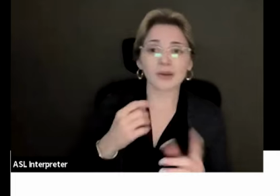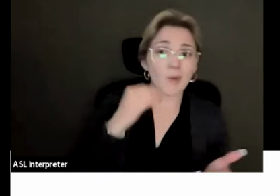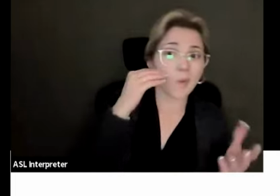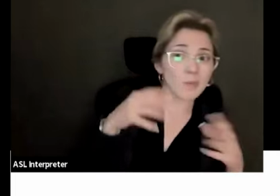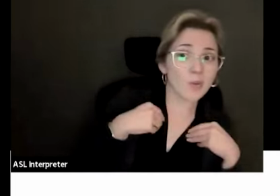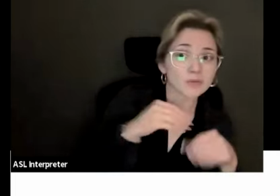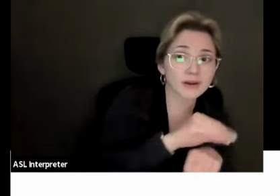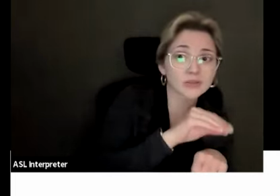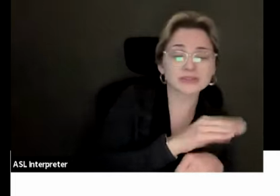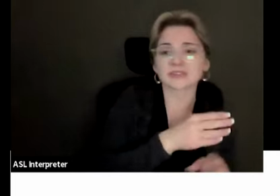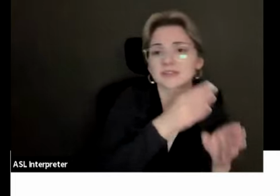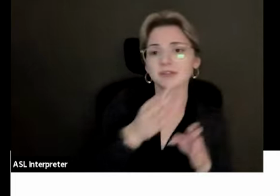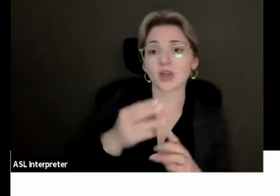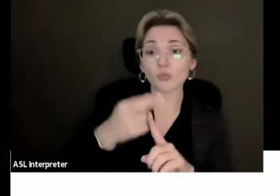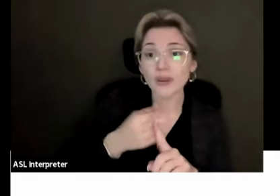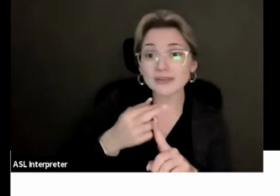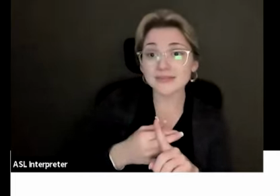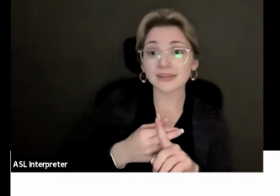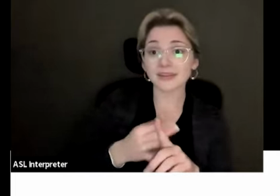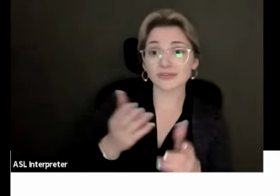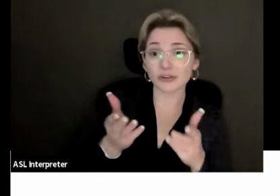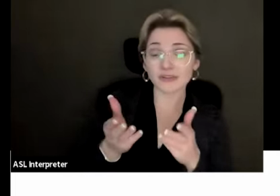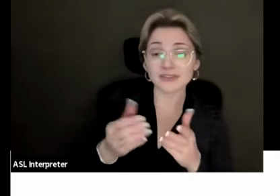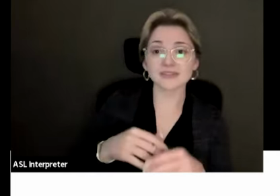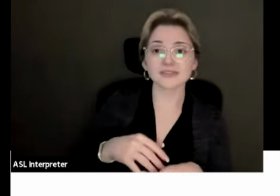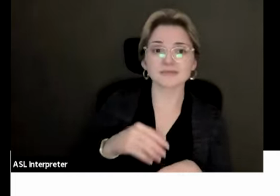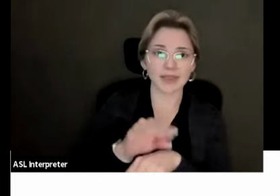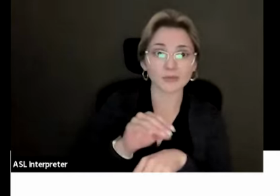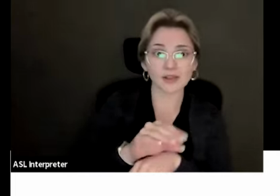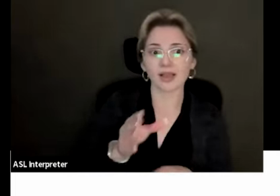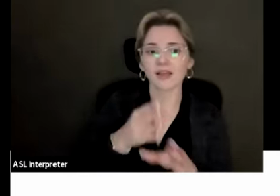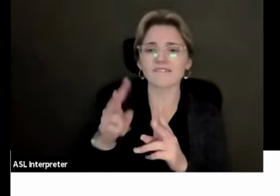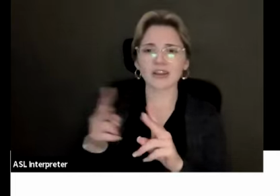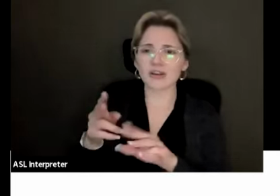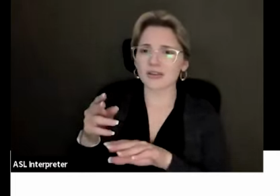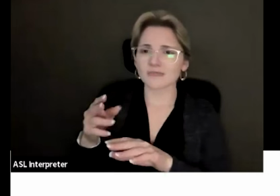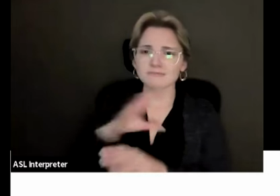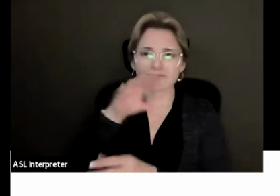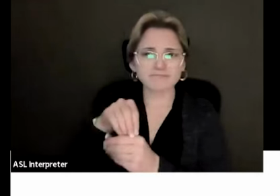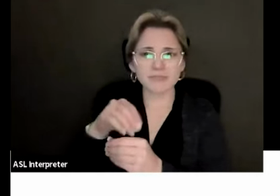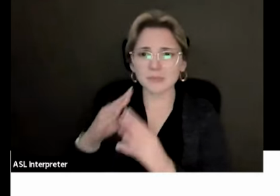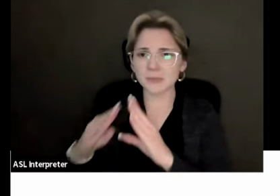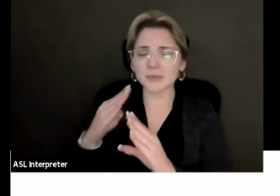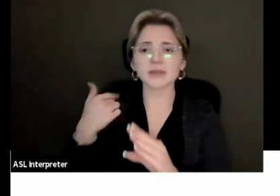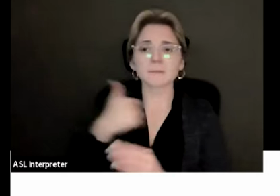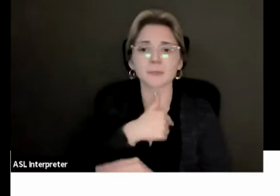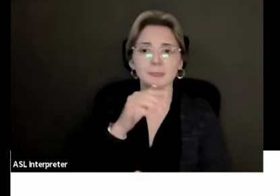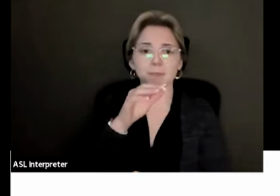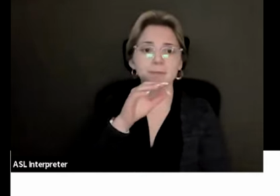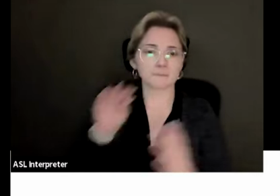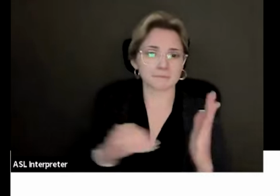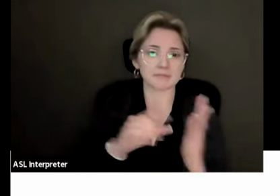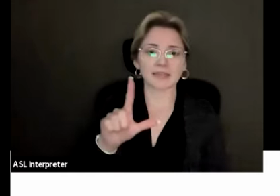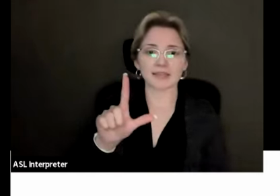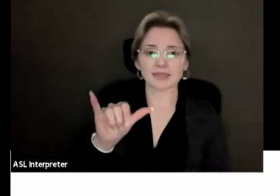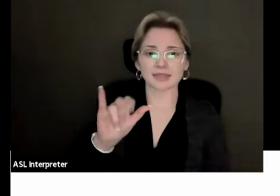to homelessness to rental services, and they are connected and embedded in the community as well. So we put a link there so you can find